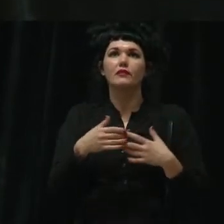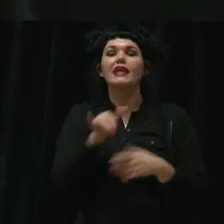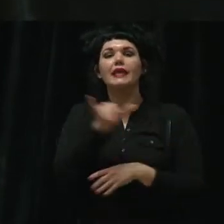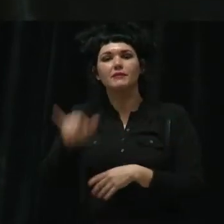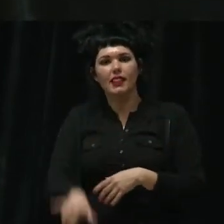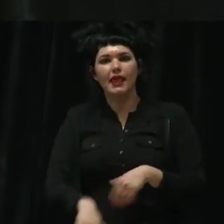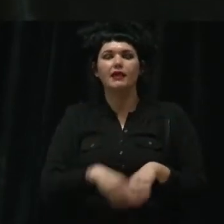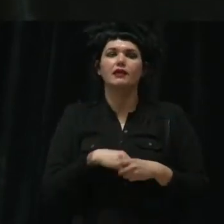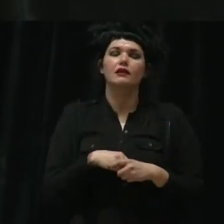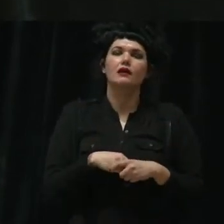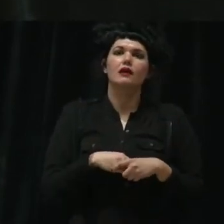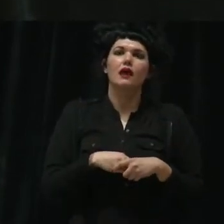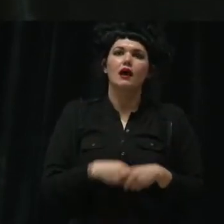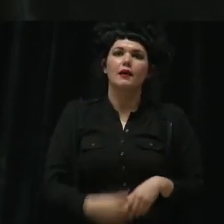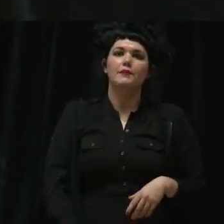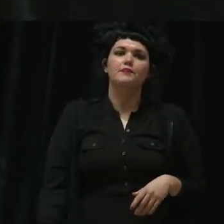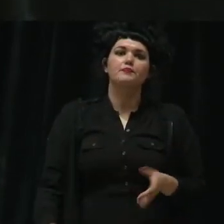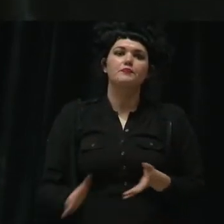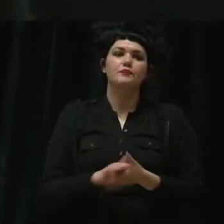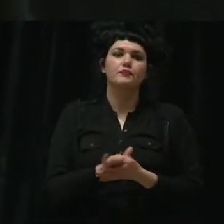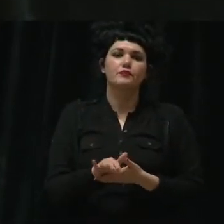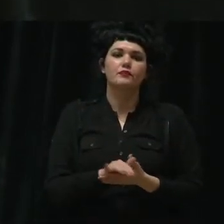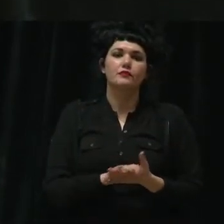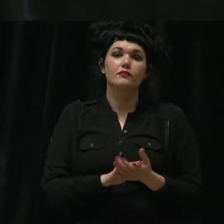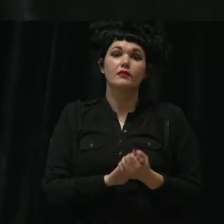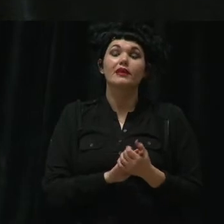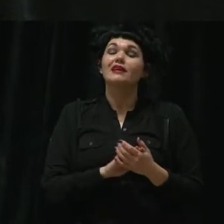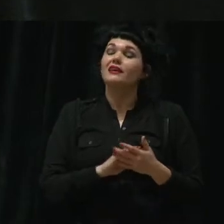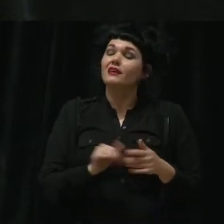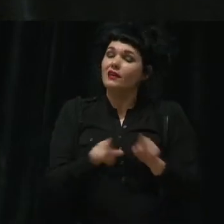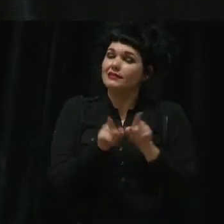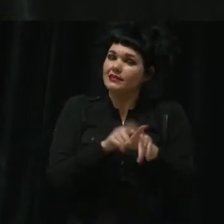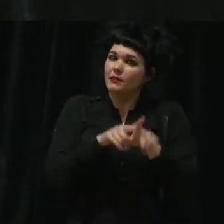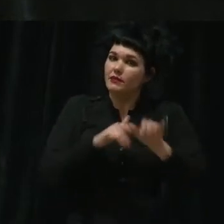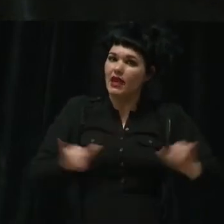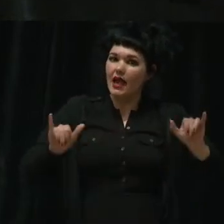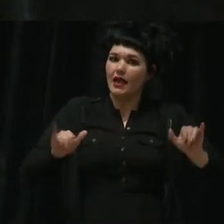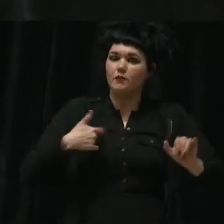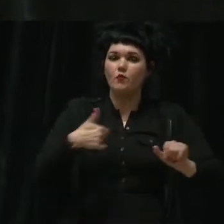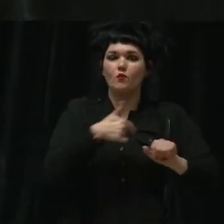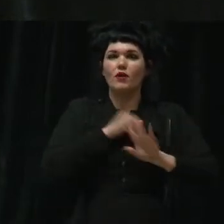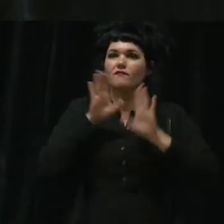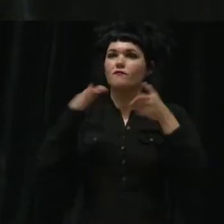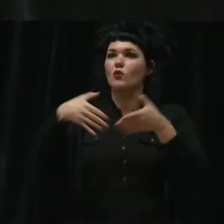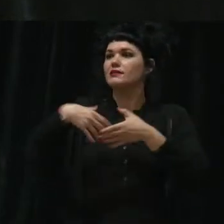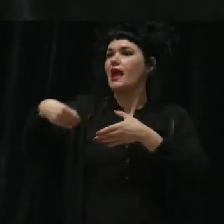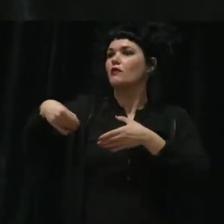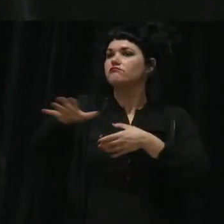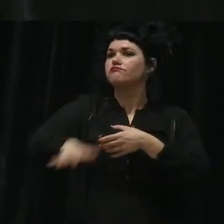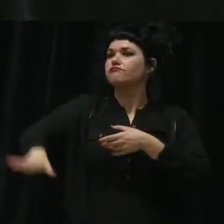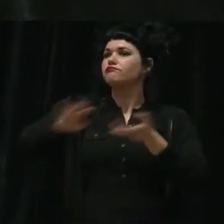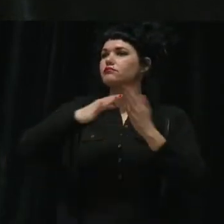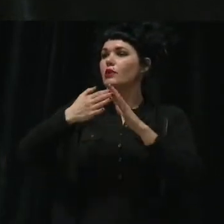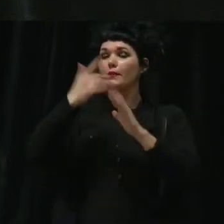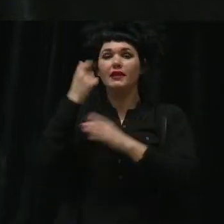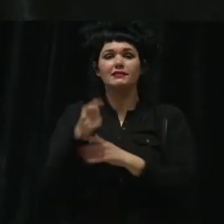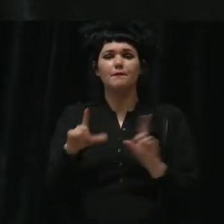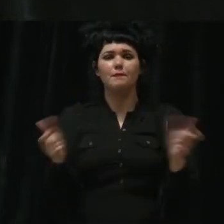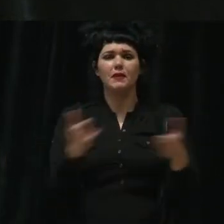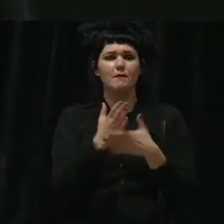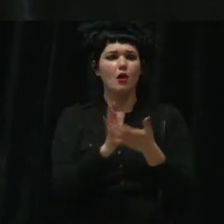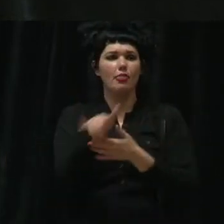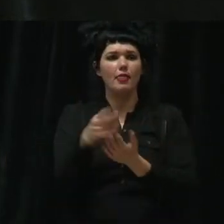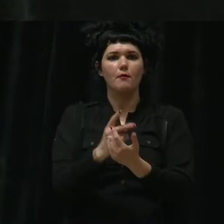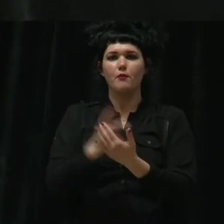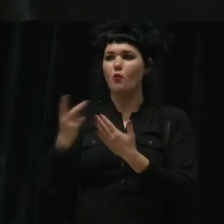Ypsilanti. At the same point in time, though, it is also outward facing in that a major part of that program is